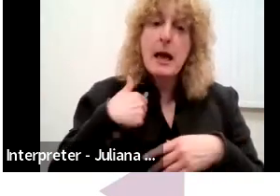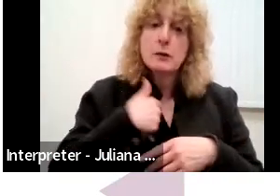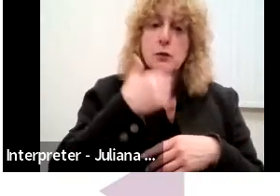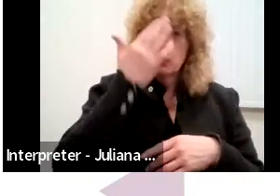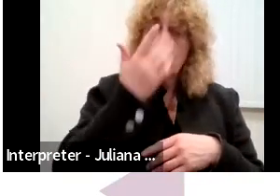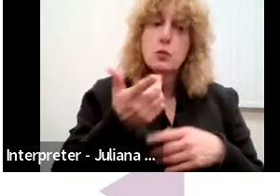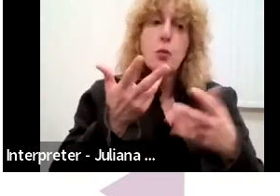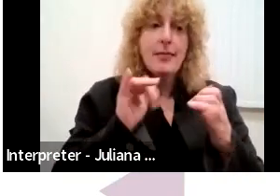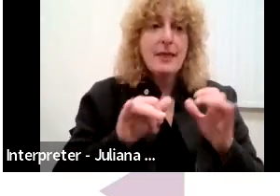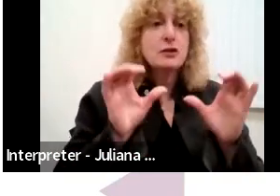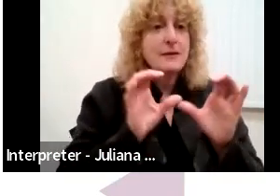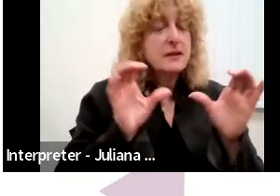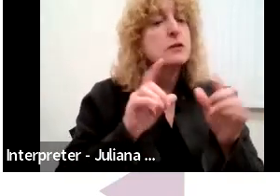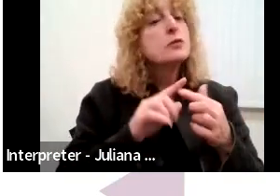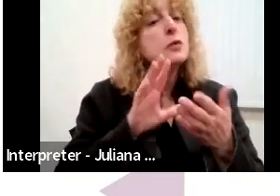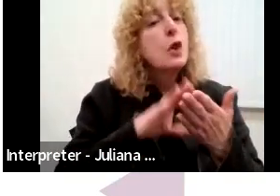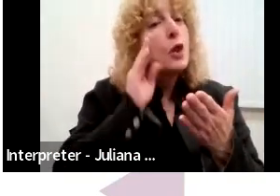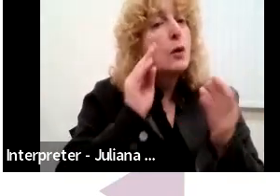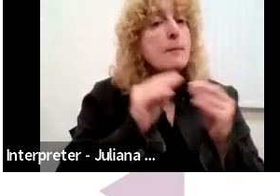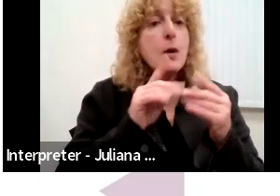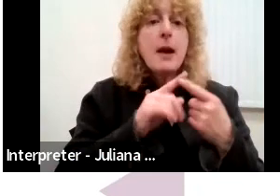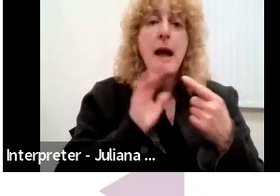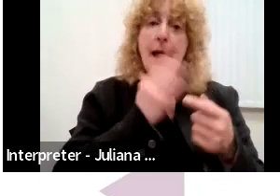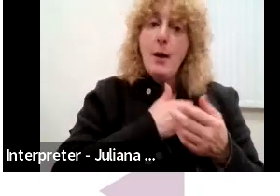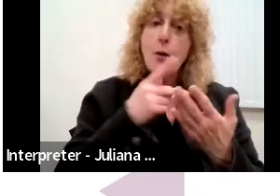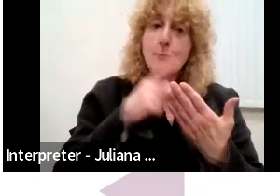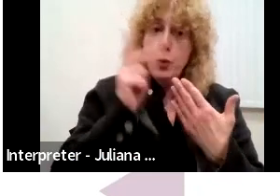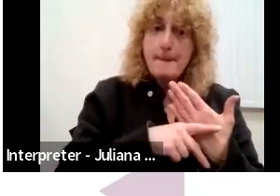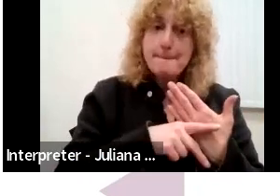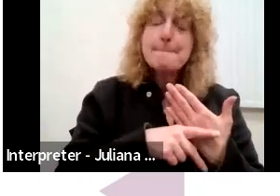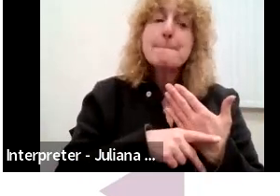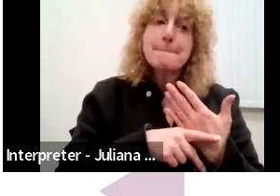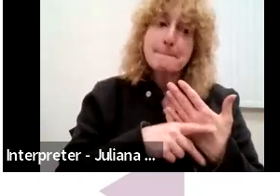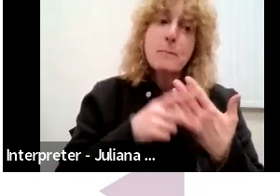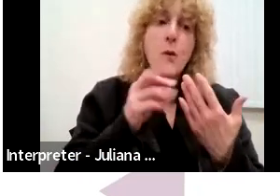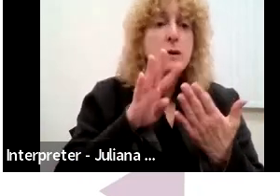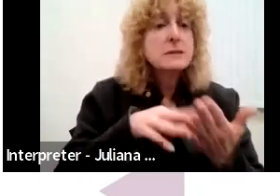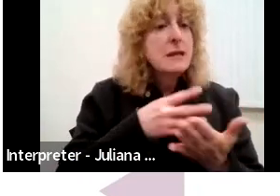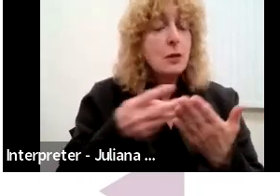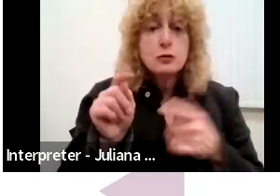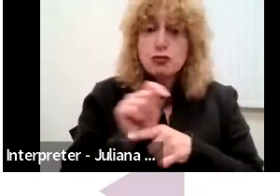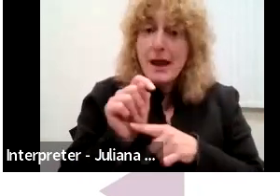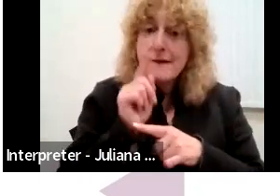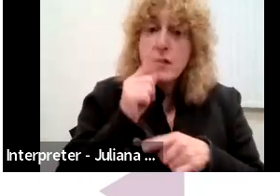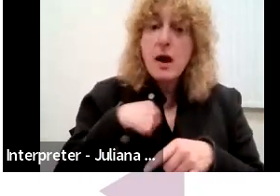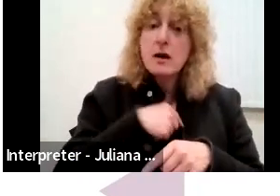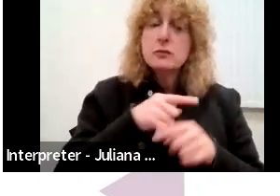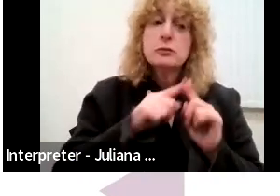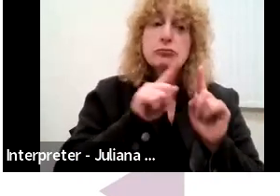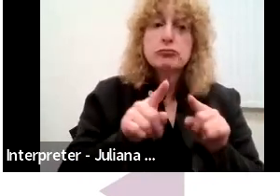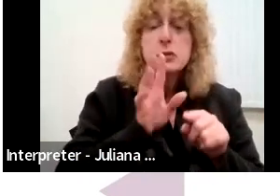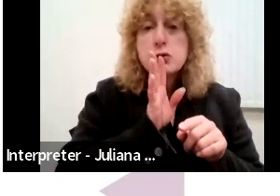certificate to learn more about our program or to schedule a training for us to come out and talk